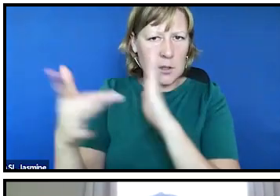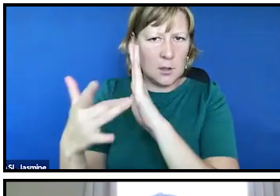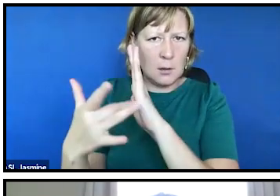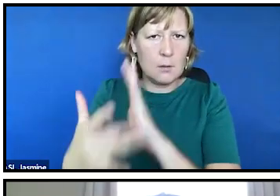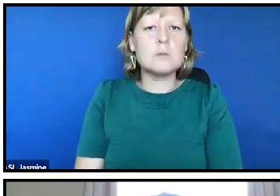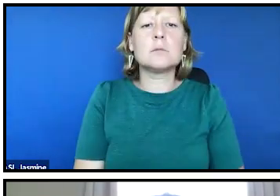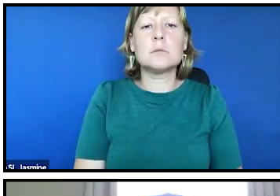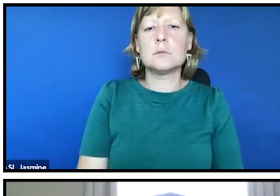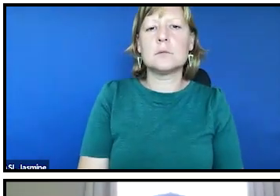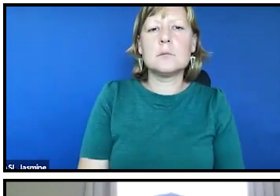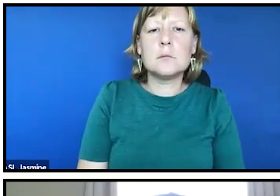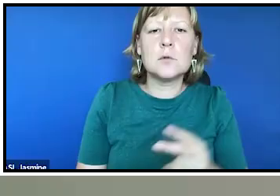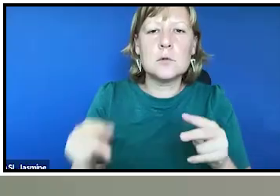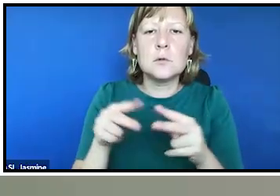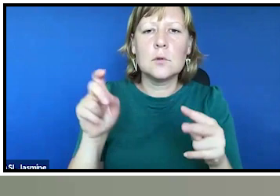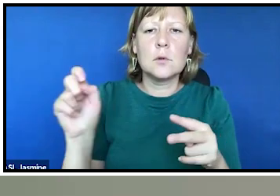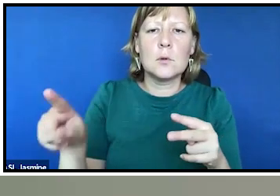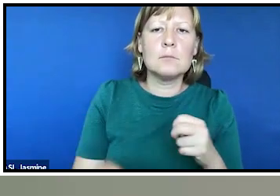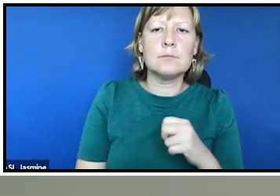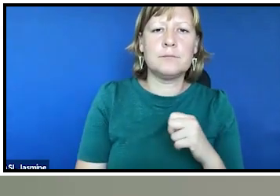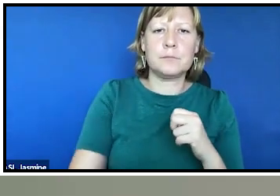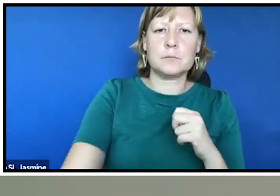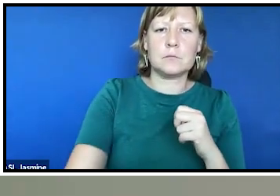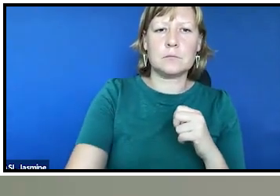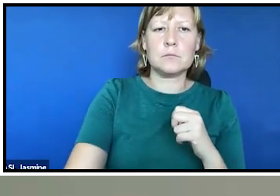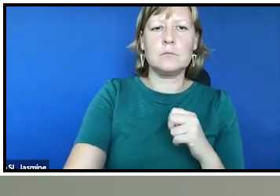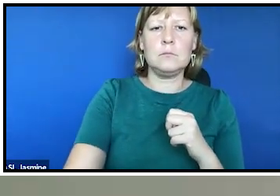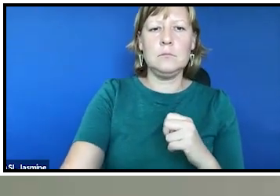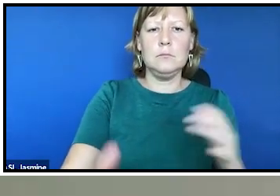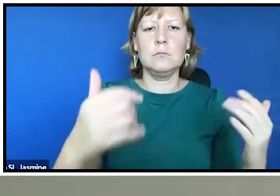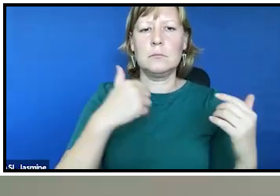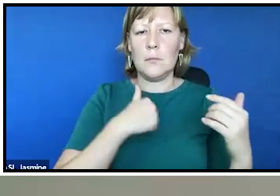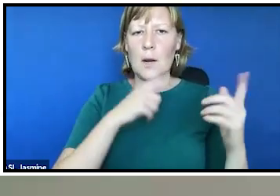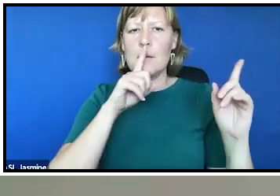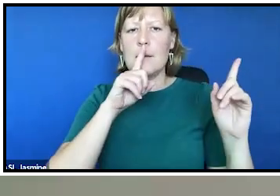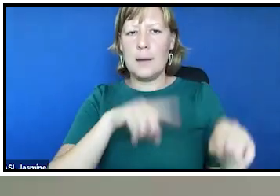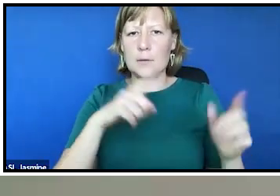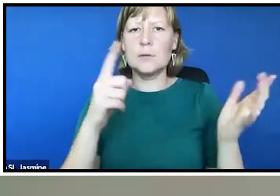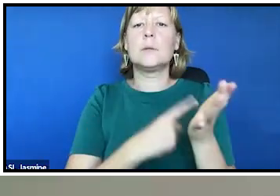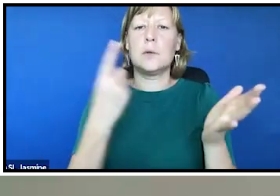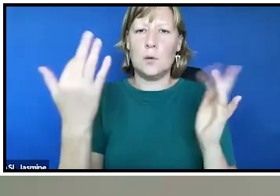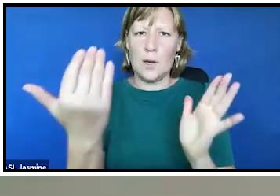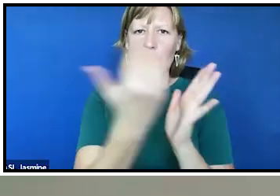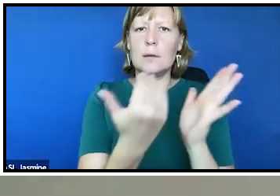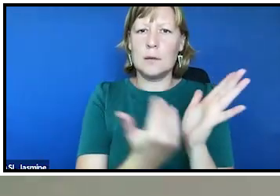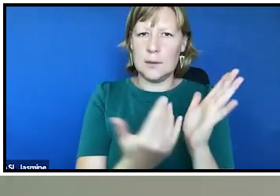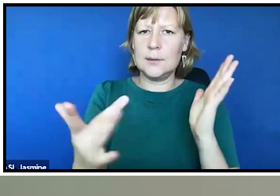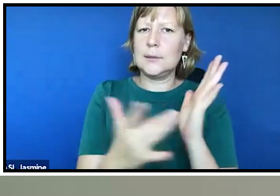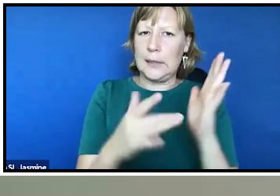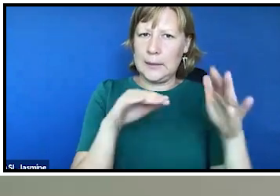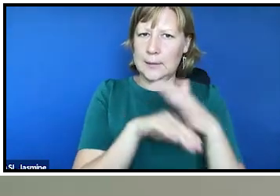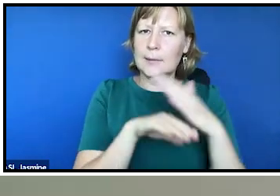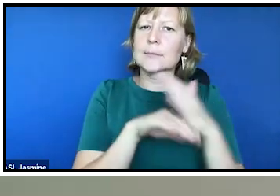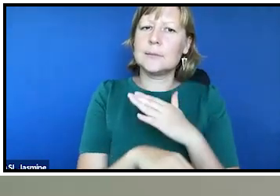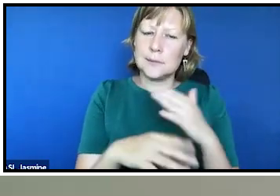So I can say that, I have heard that there can sometimes be a waiting list at Tech Access.